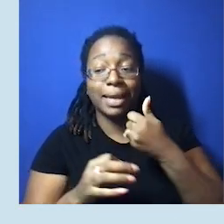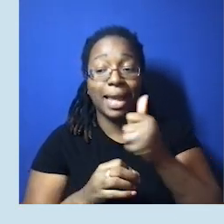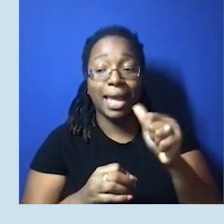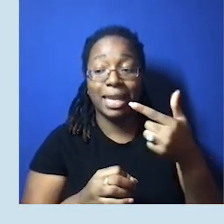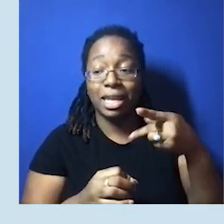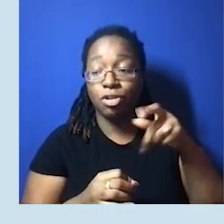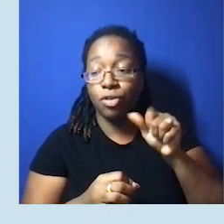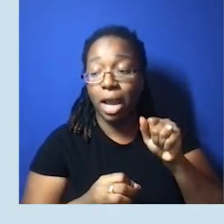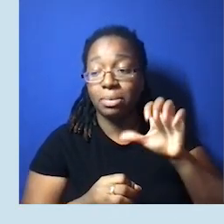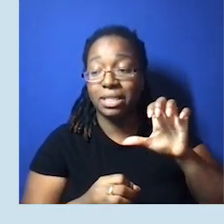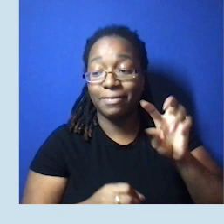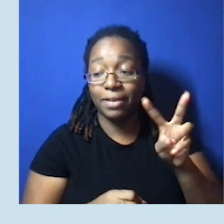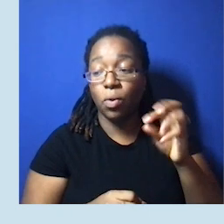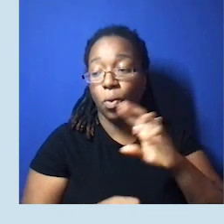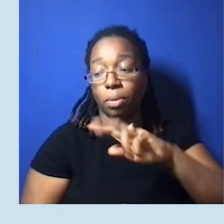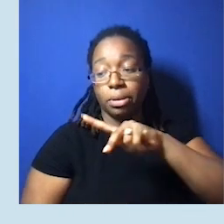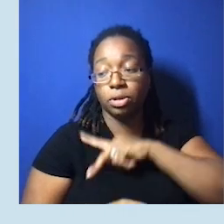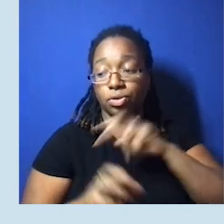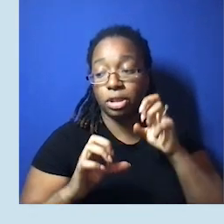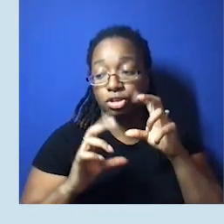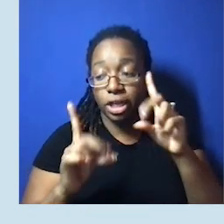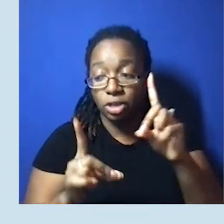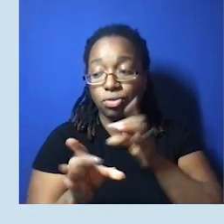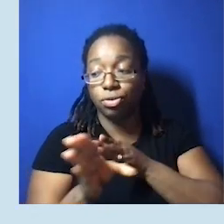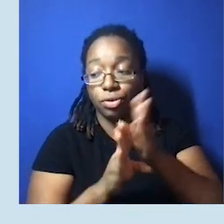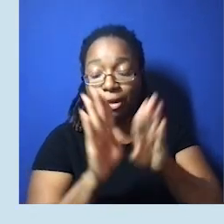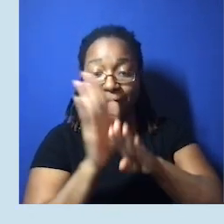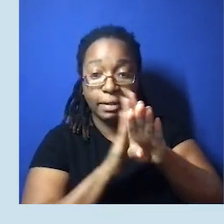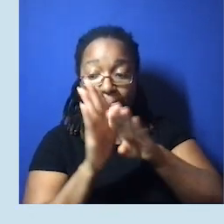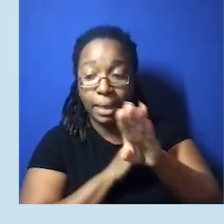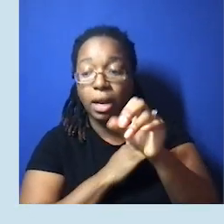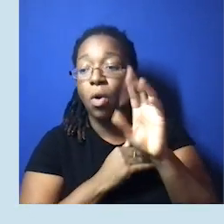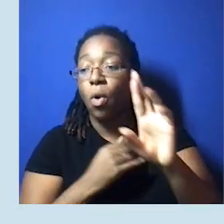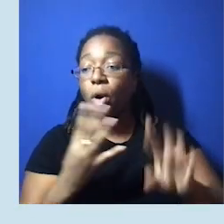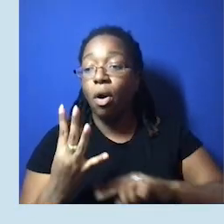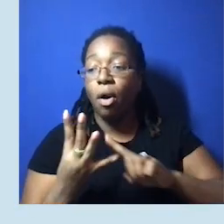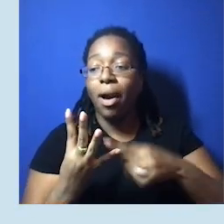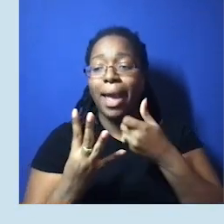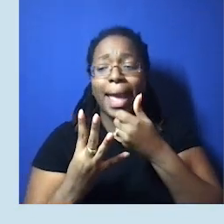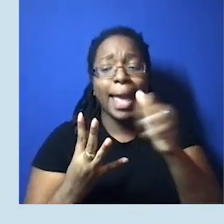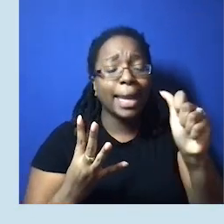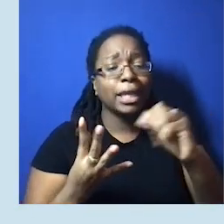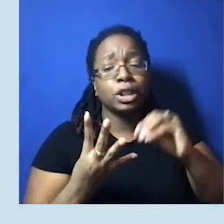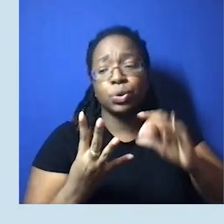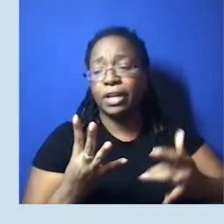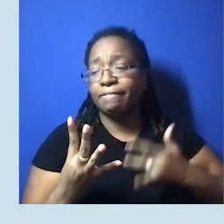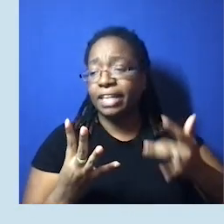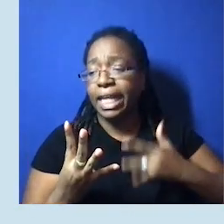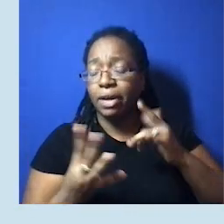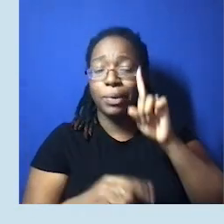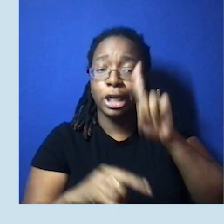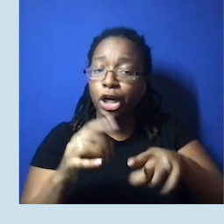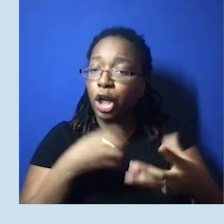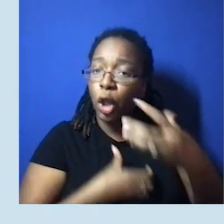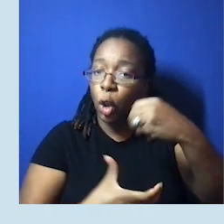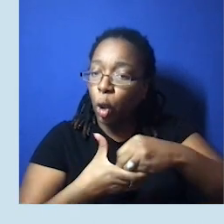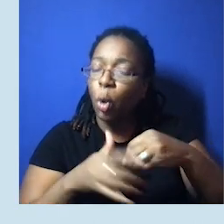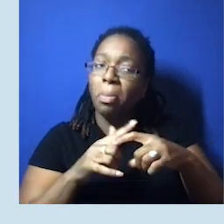personal education and career development responses, or anything that the student feels they were unable to include in the